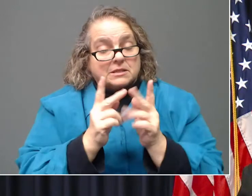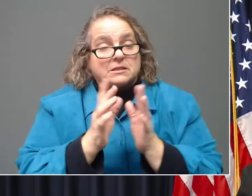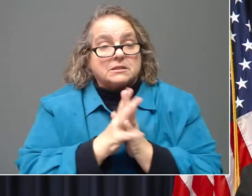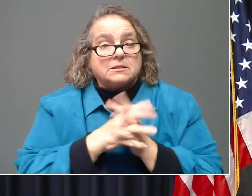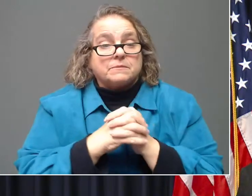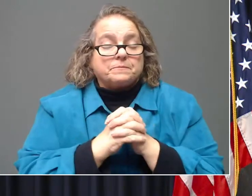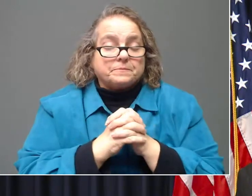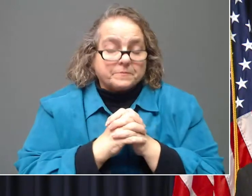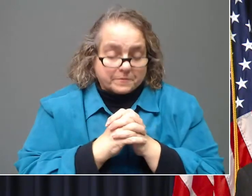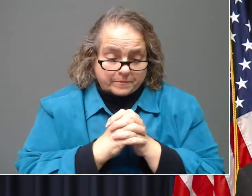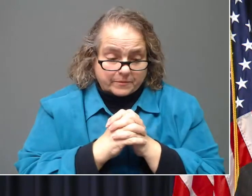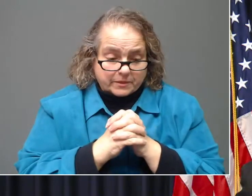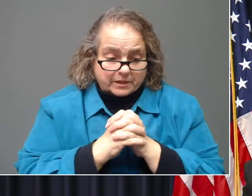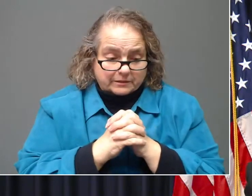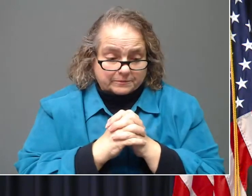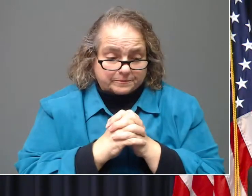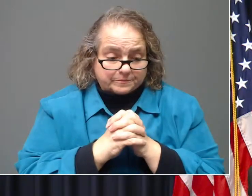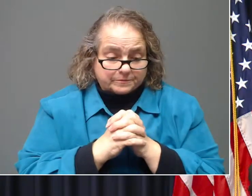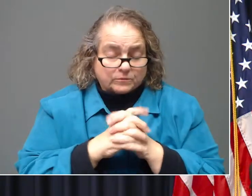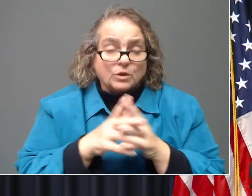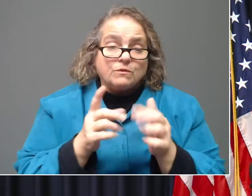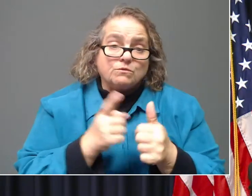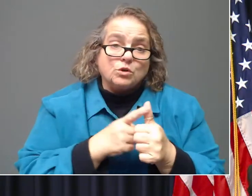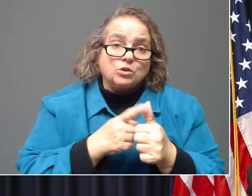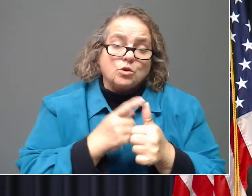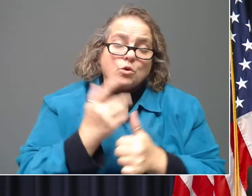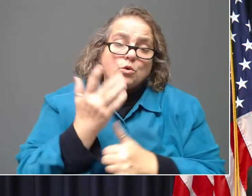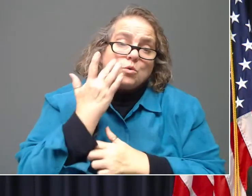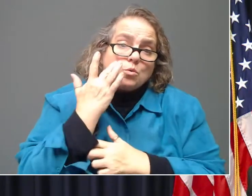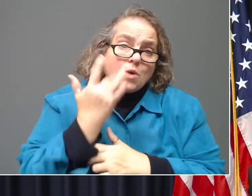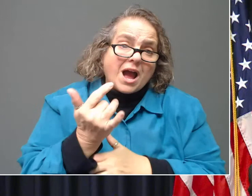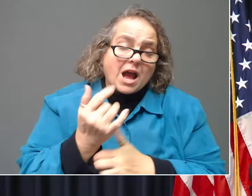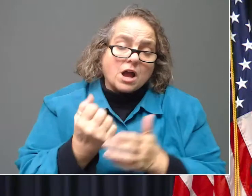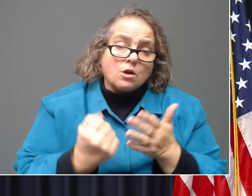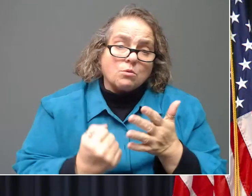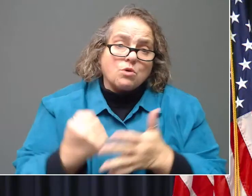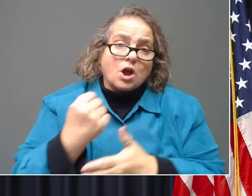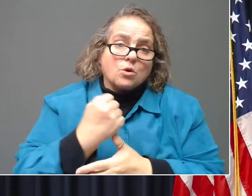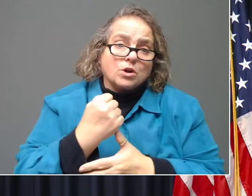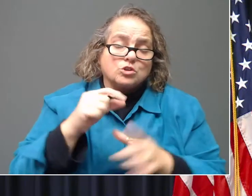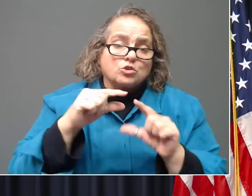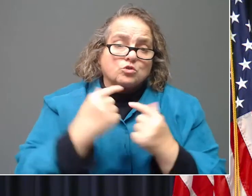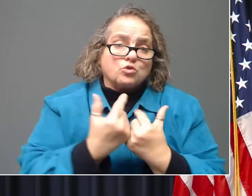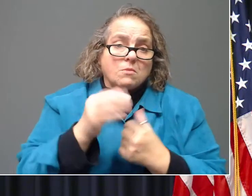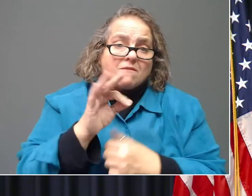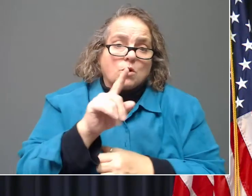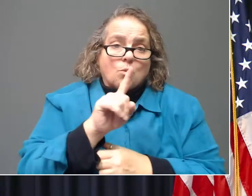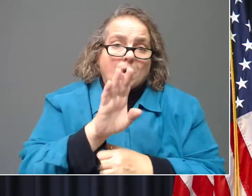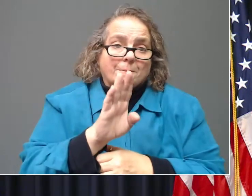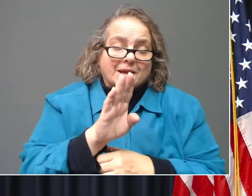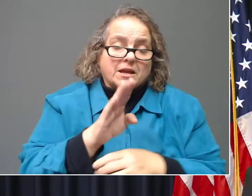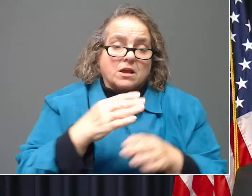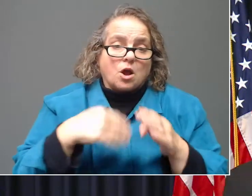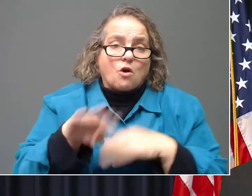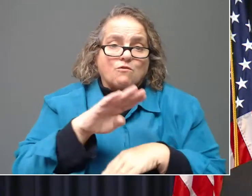ones. So first, why prioritize, the group of 1B over 70 and